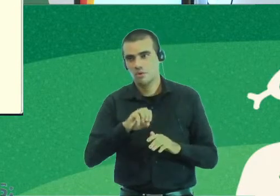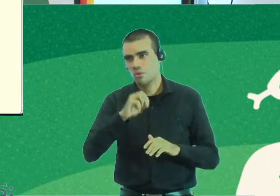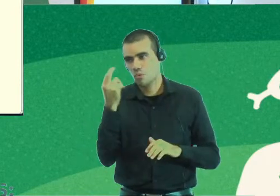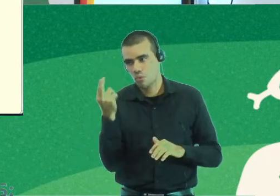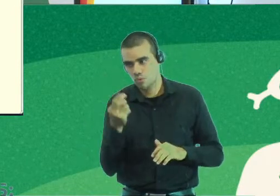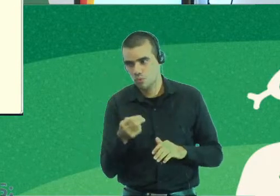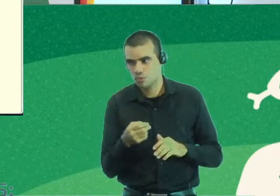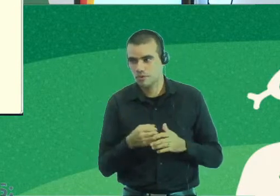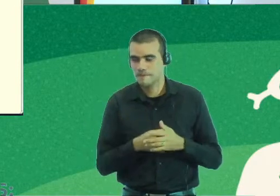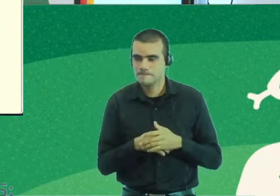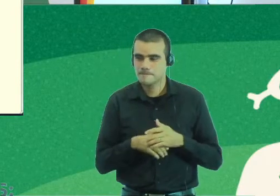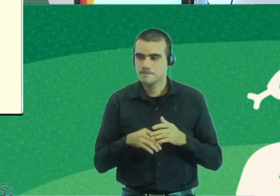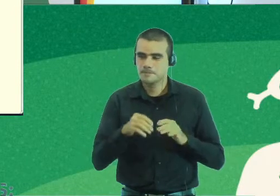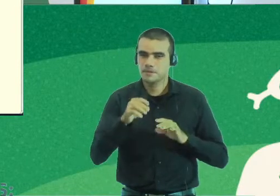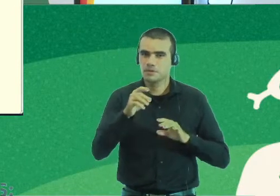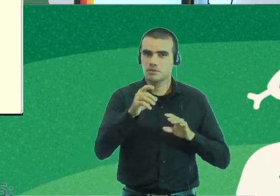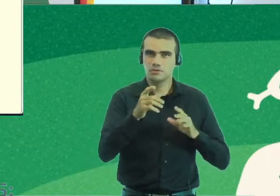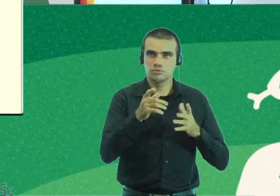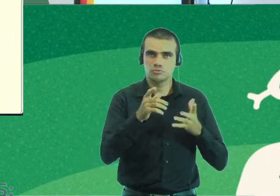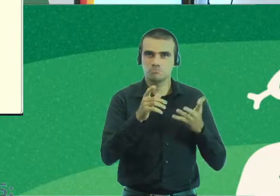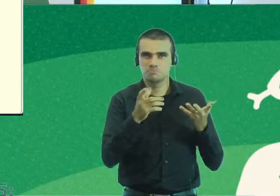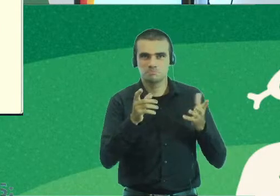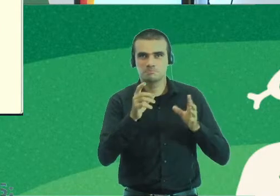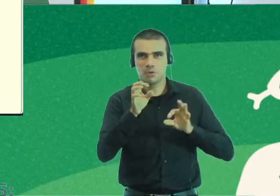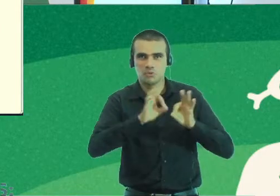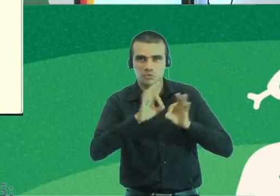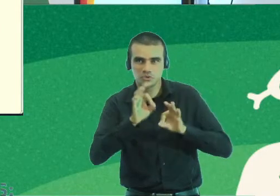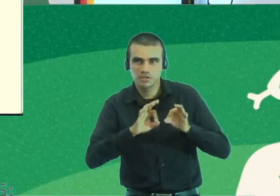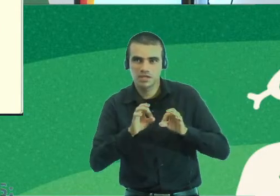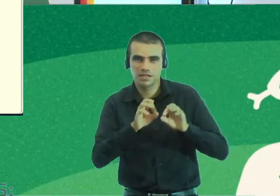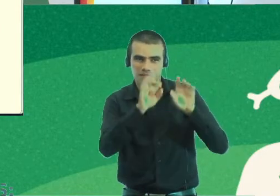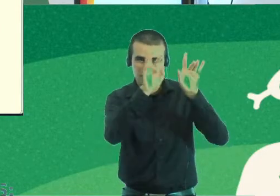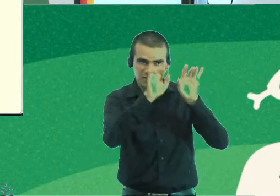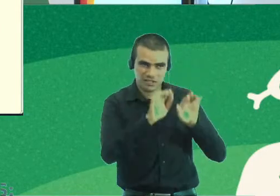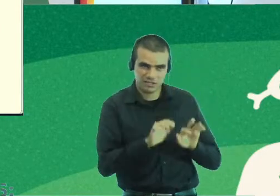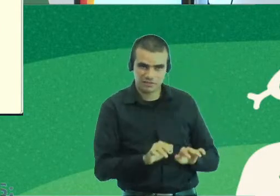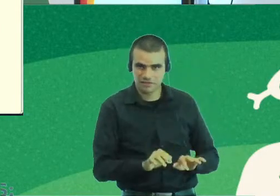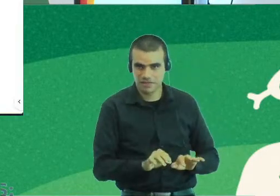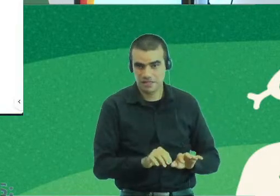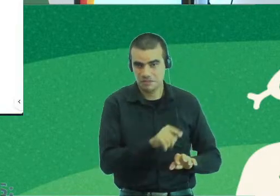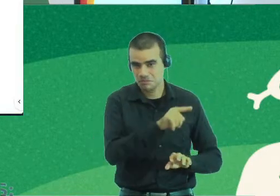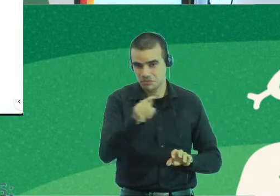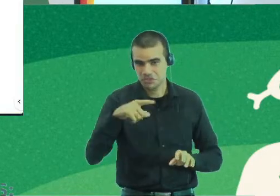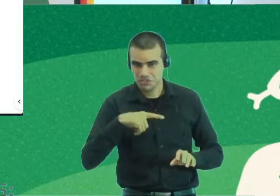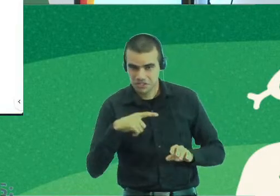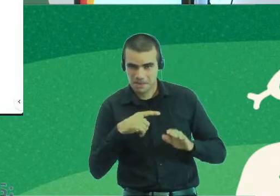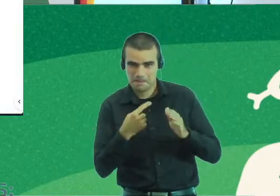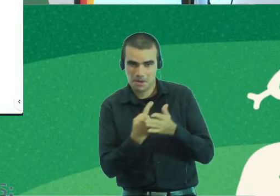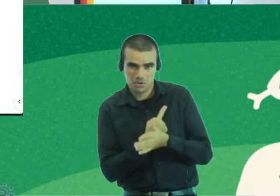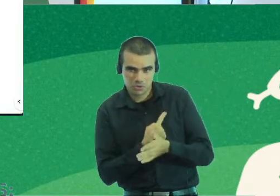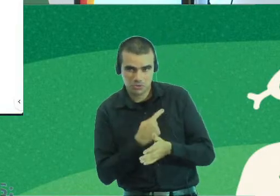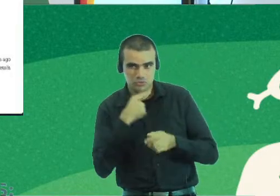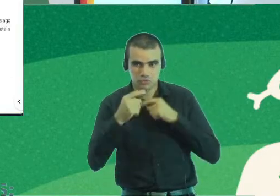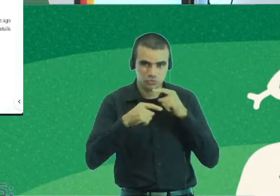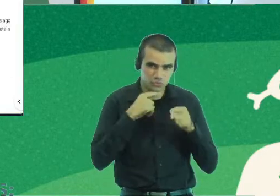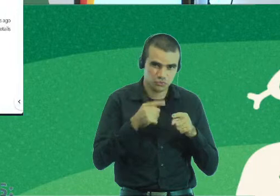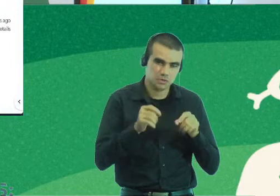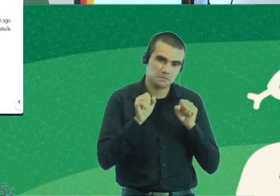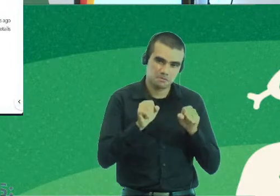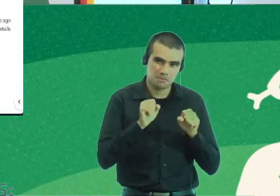Soup to scrape web pages. If you have any questions, again, you can find my email